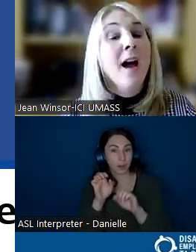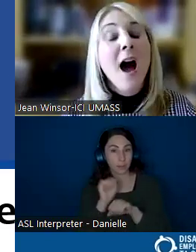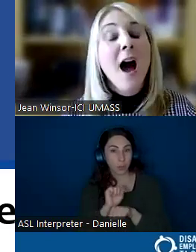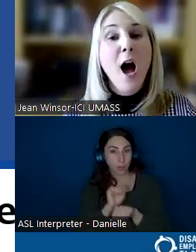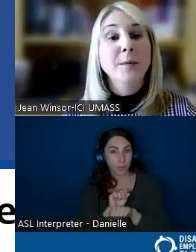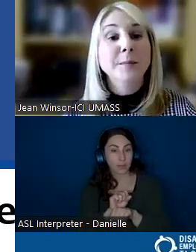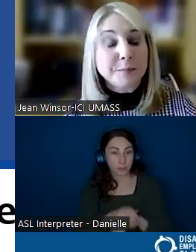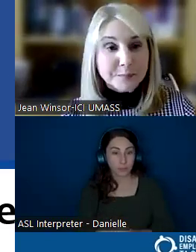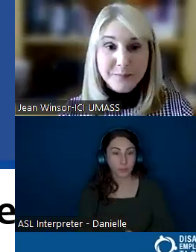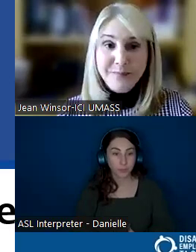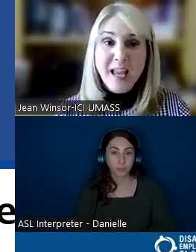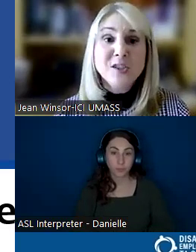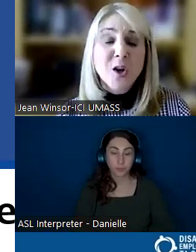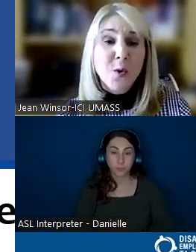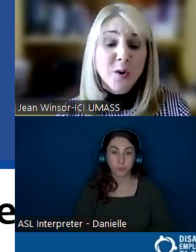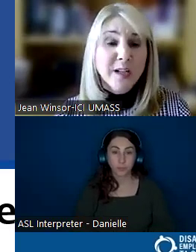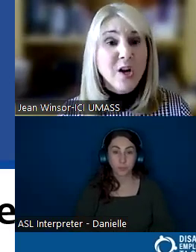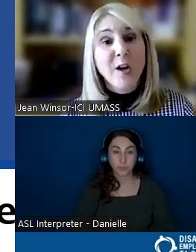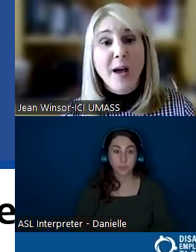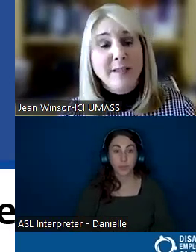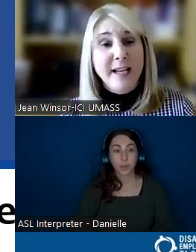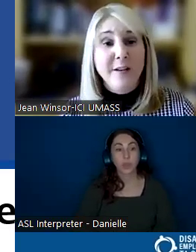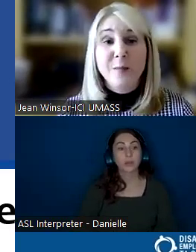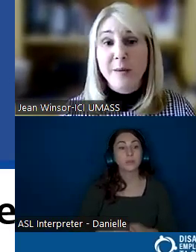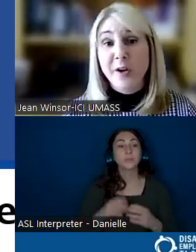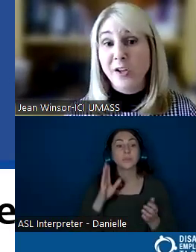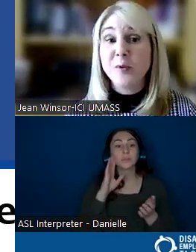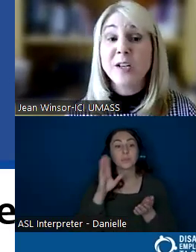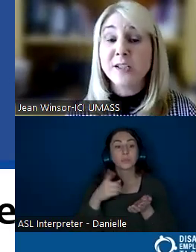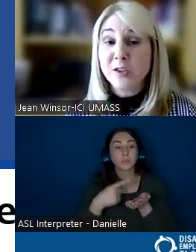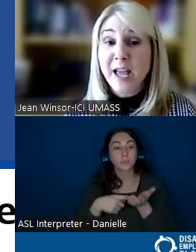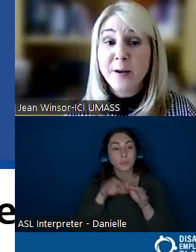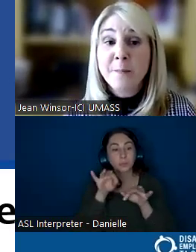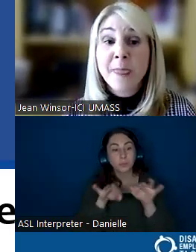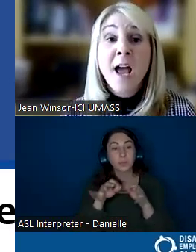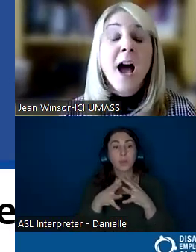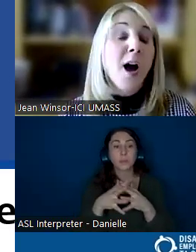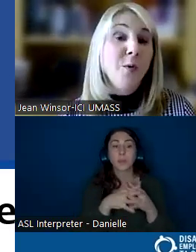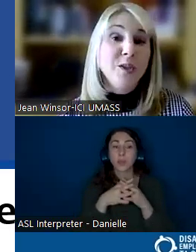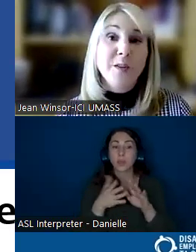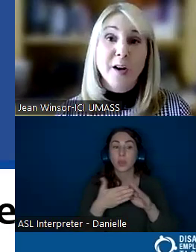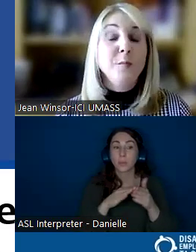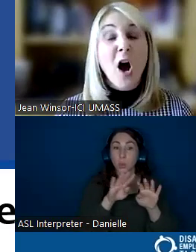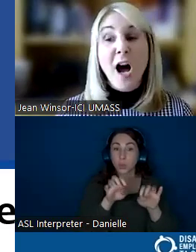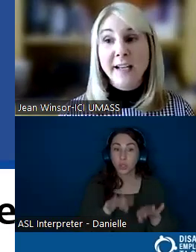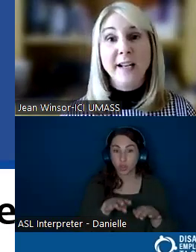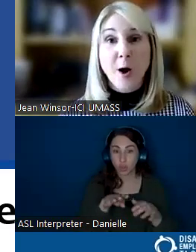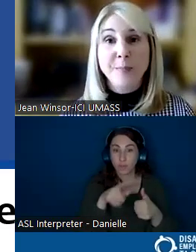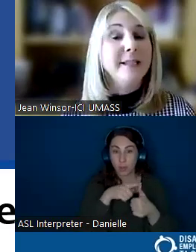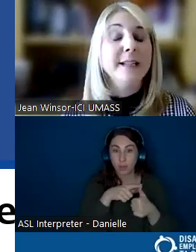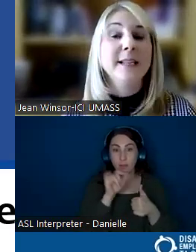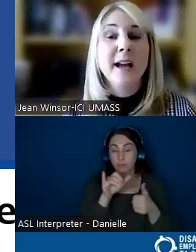Living. And so we're going to talk about data from the American Community Survey, which is very broad